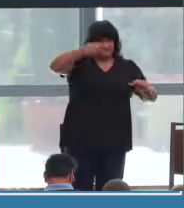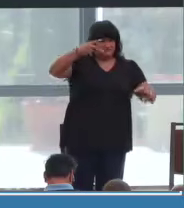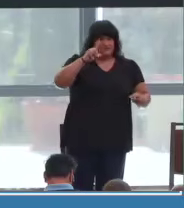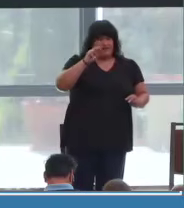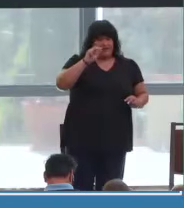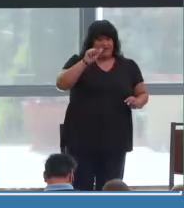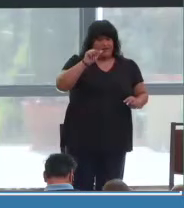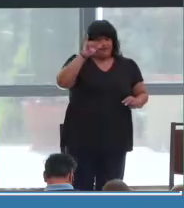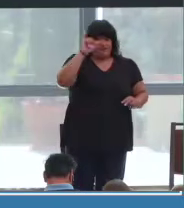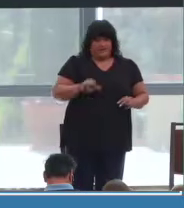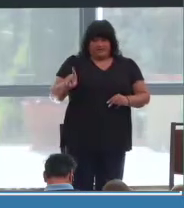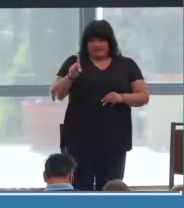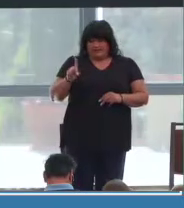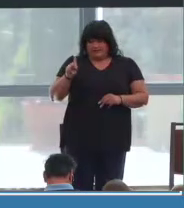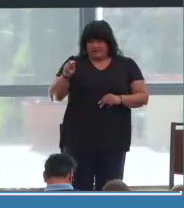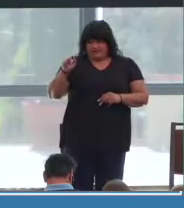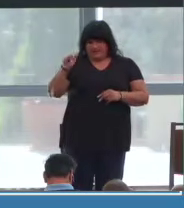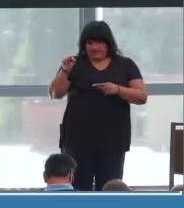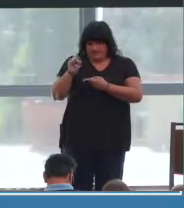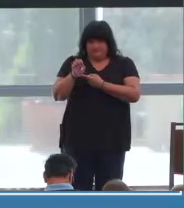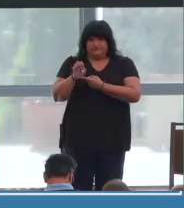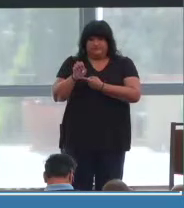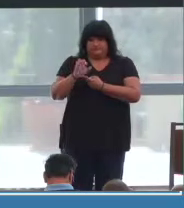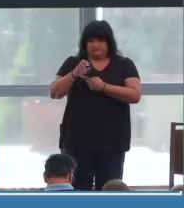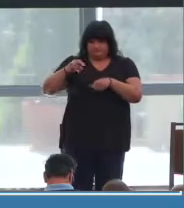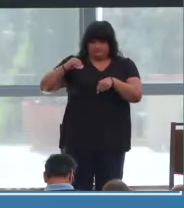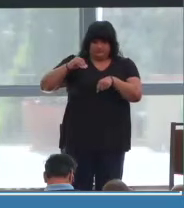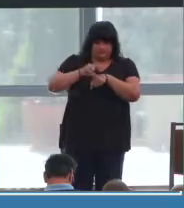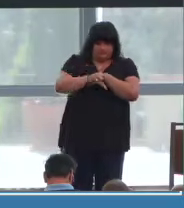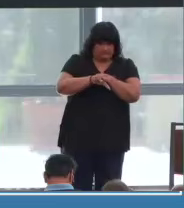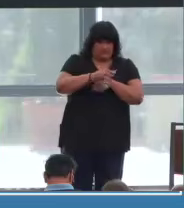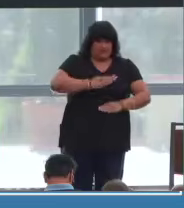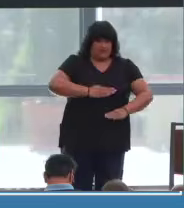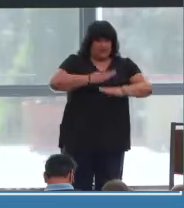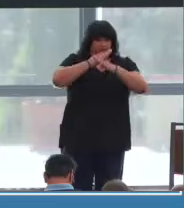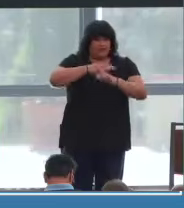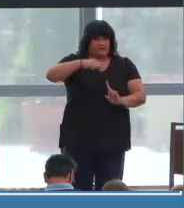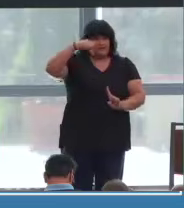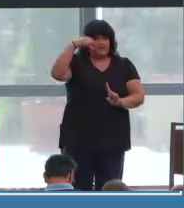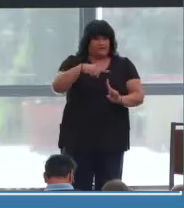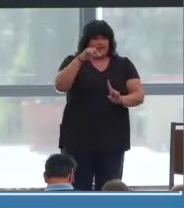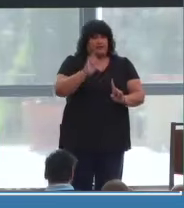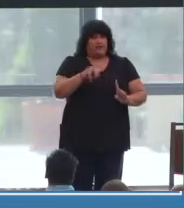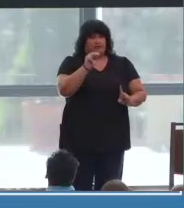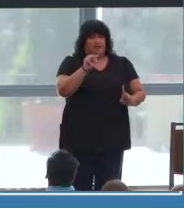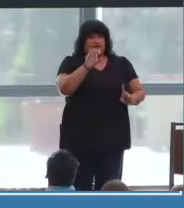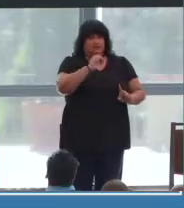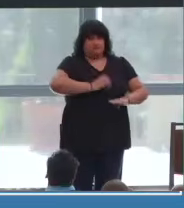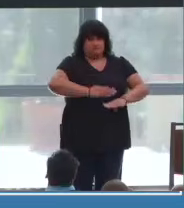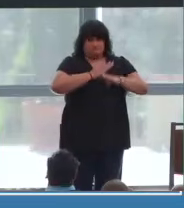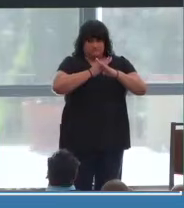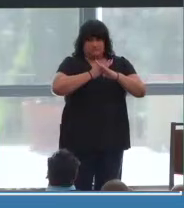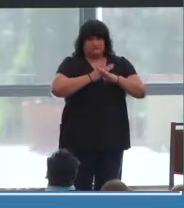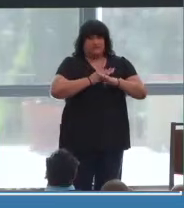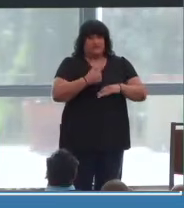by using a DNase, we can block the activation of nets. And there are